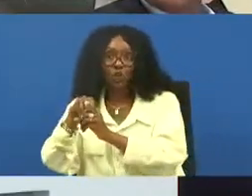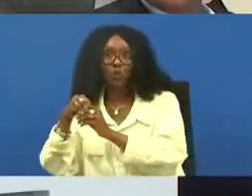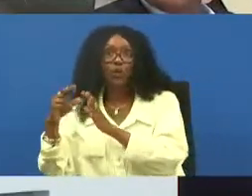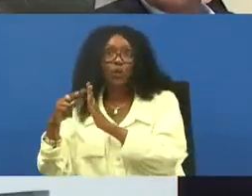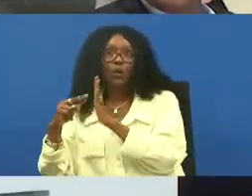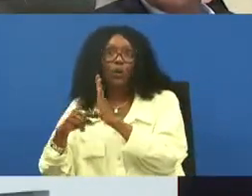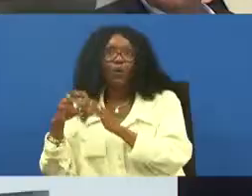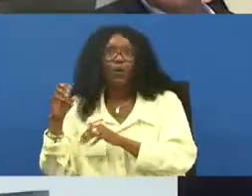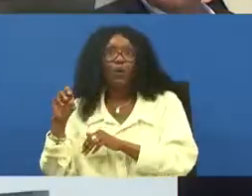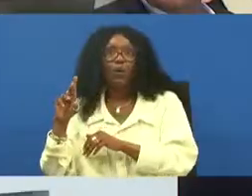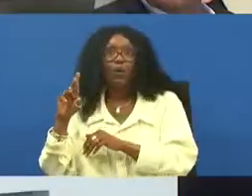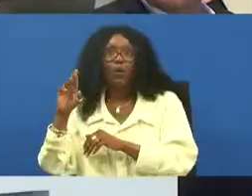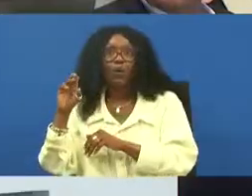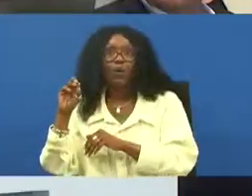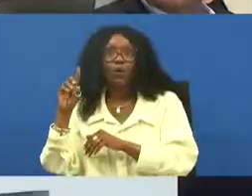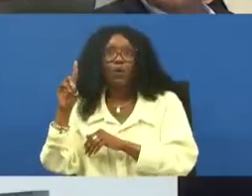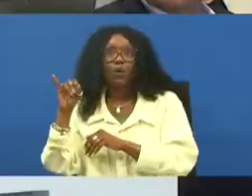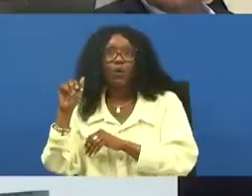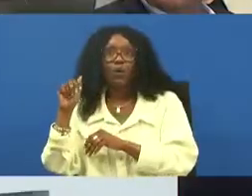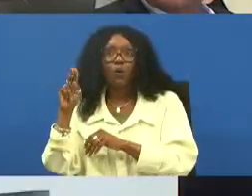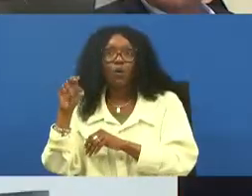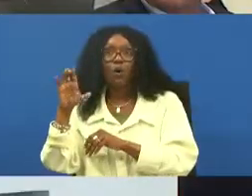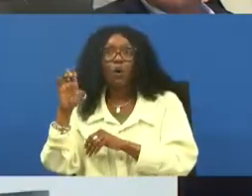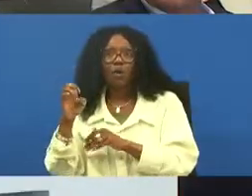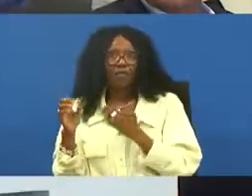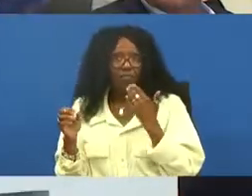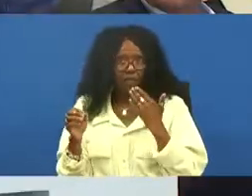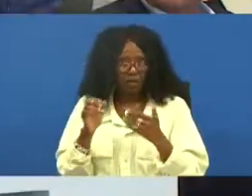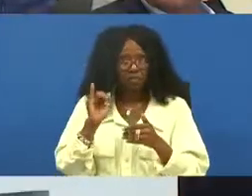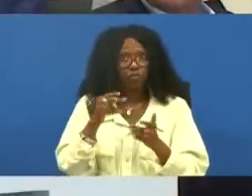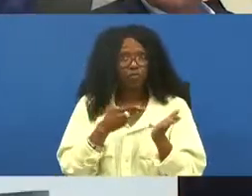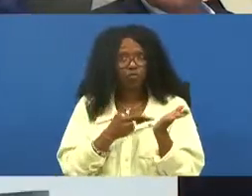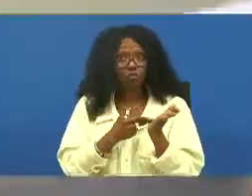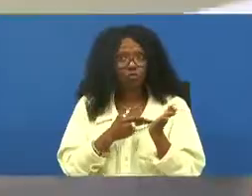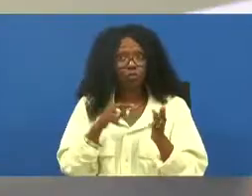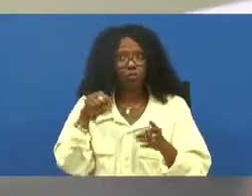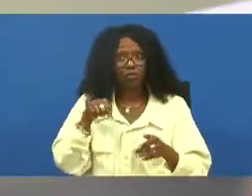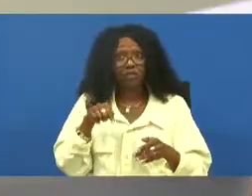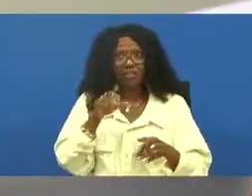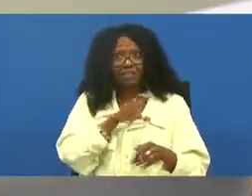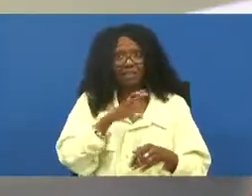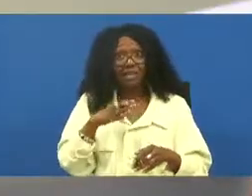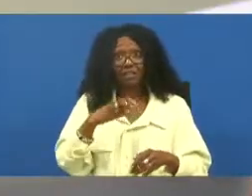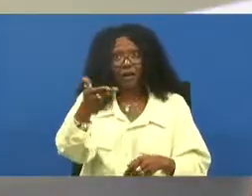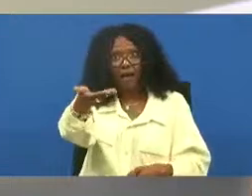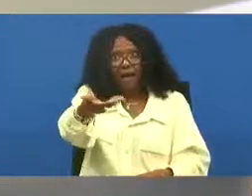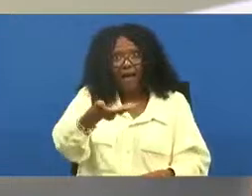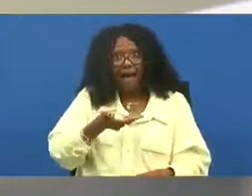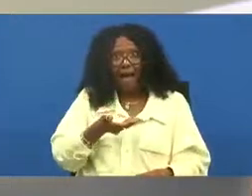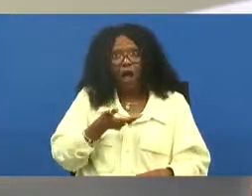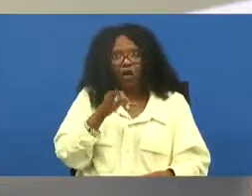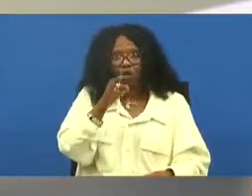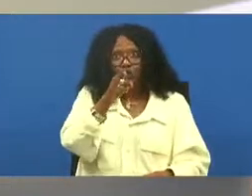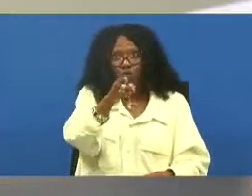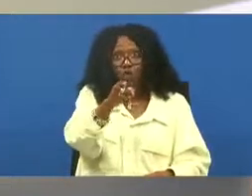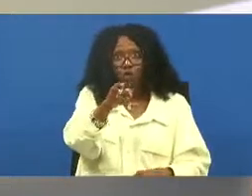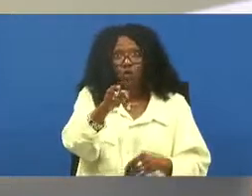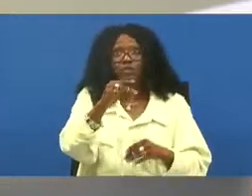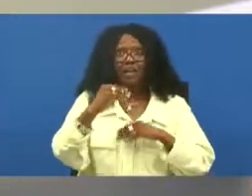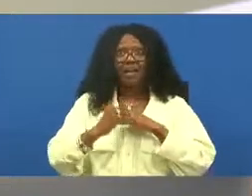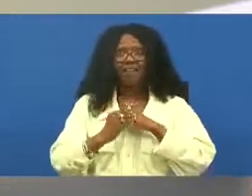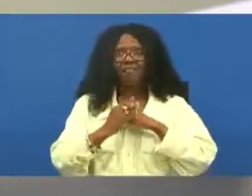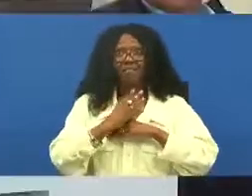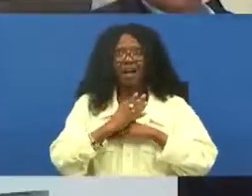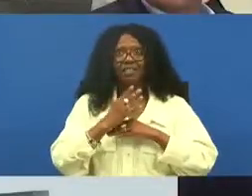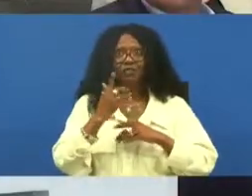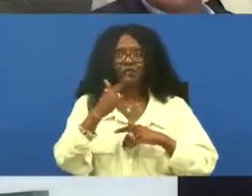scoring committee, and she was the chair of it. Thank you, sir. Is it true that this council hired you to advise us legally through this process? Yes, sir.